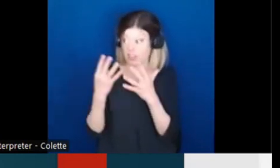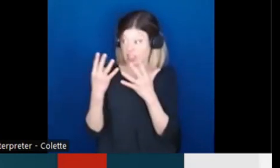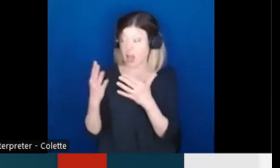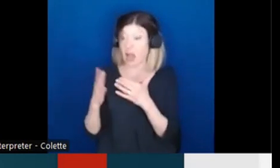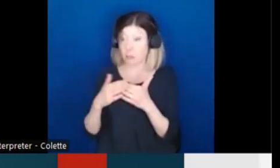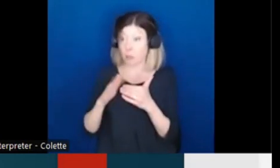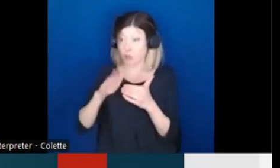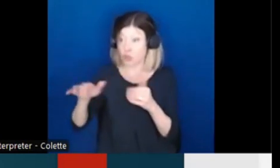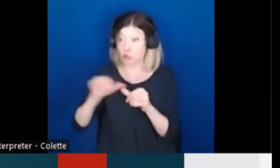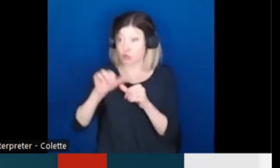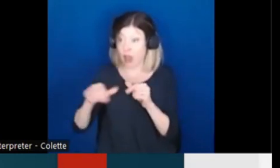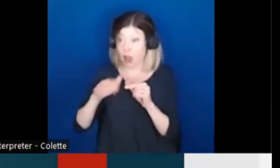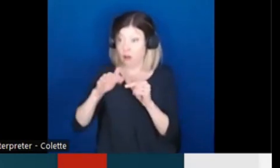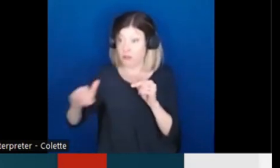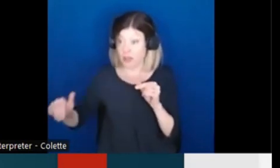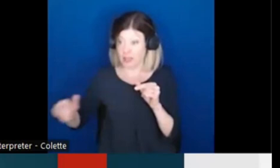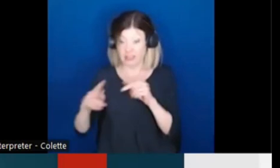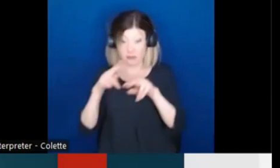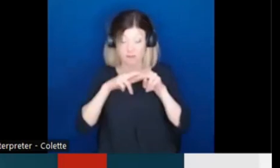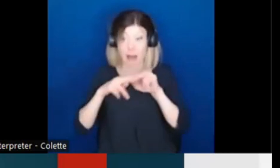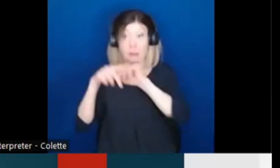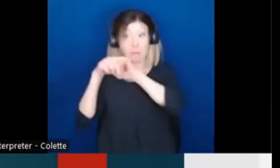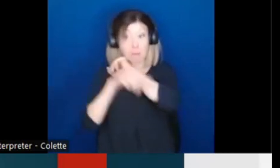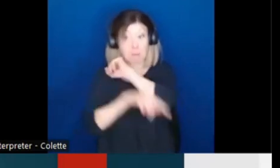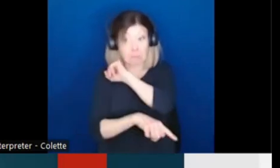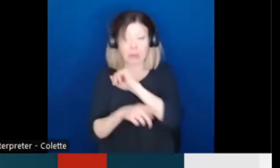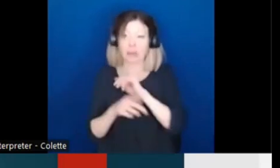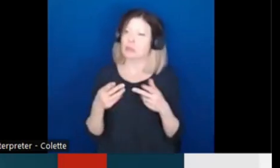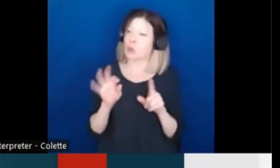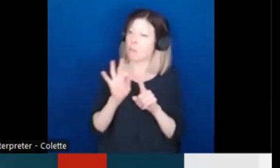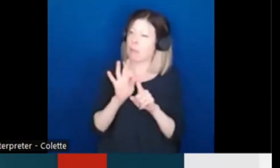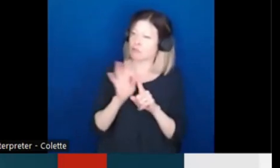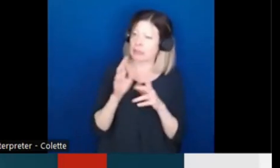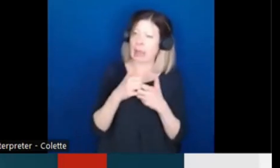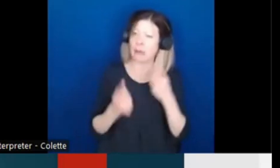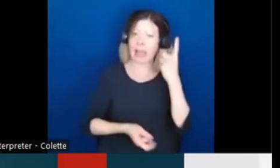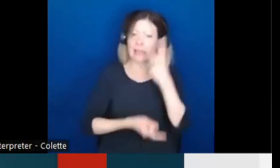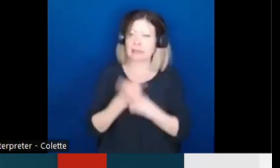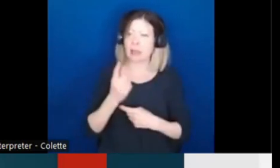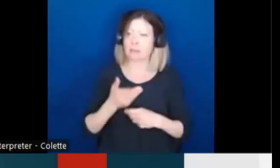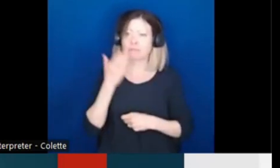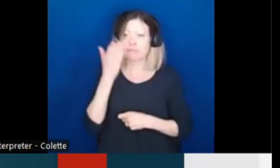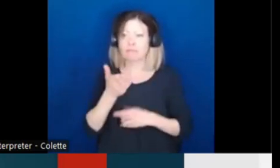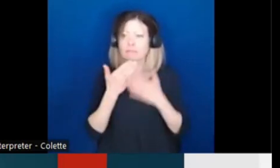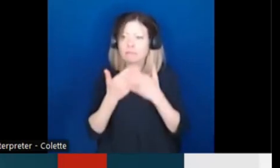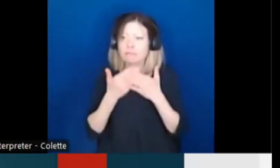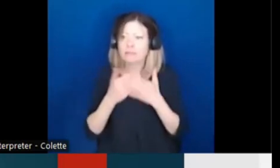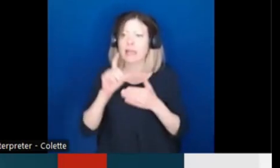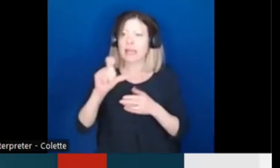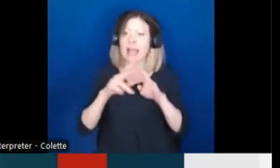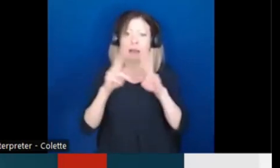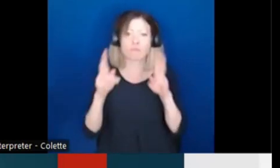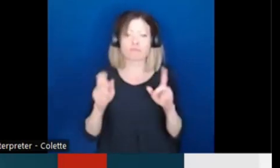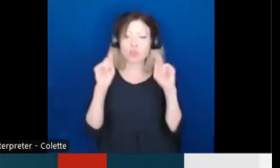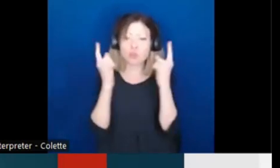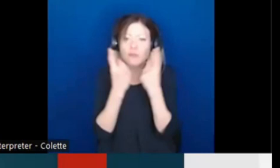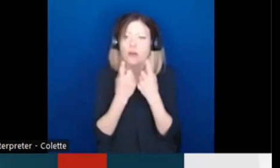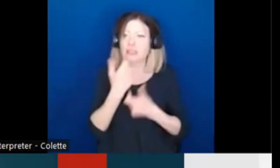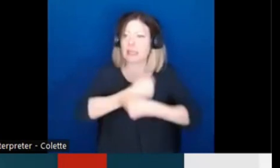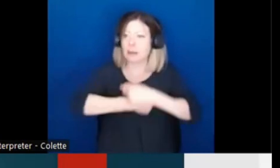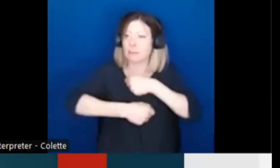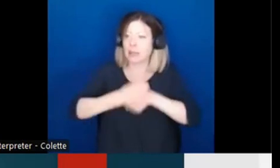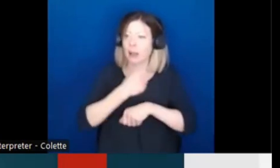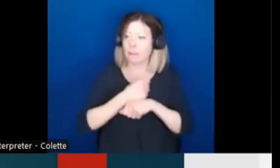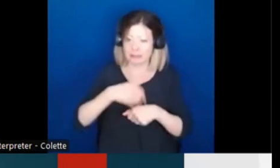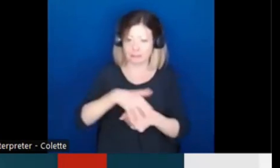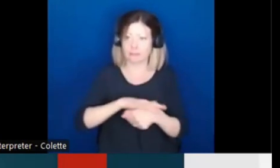to Cambridge University and becoming a Church of England minister? He seemed to be extraordinary, really, Patrick, very bright. He